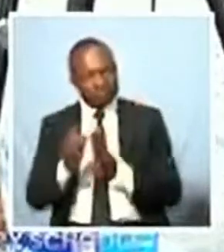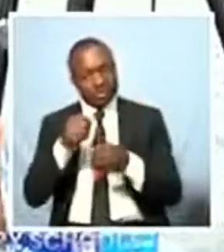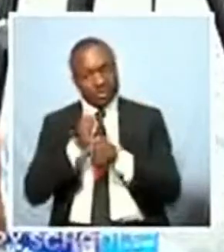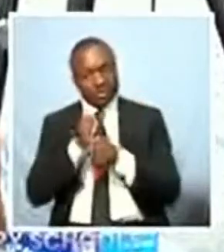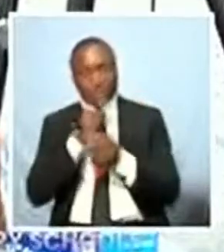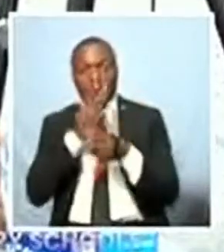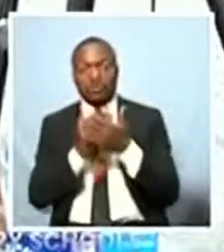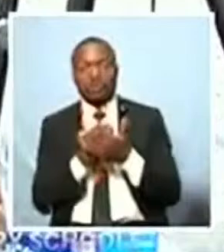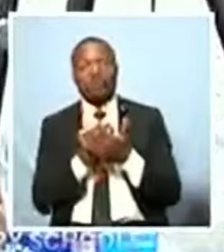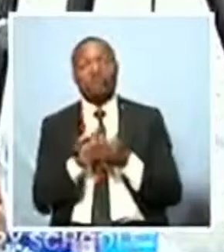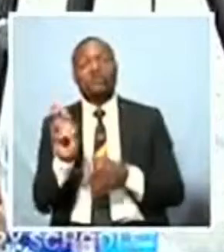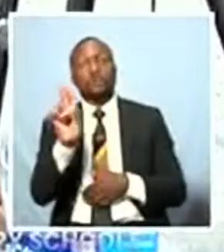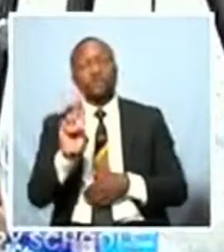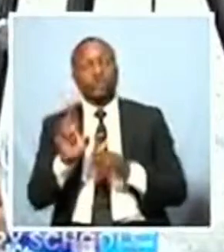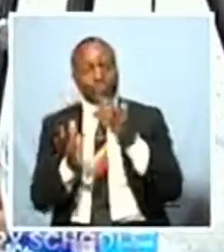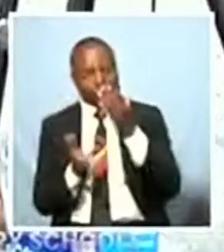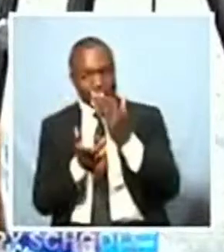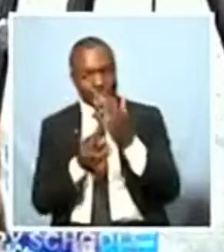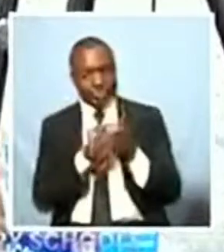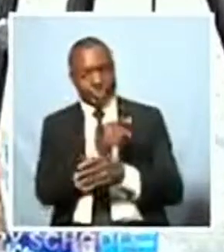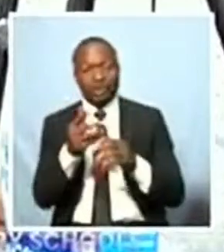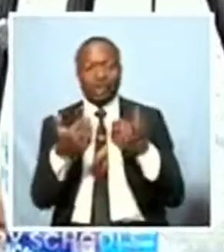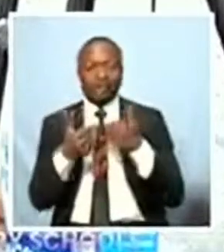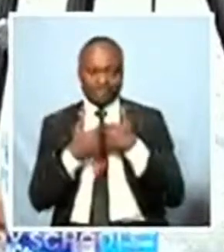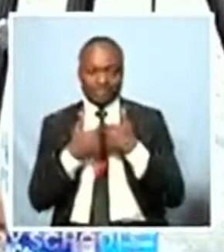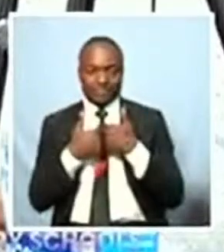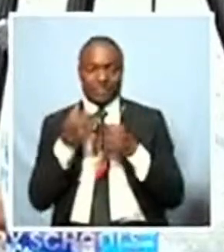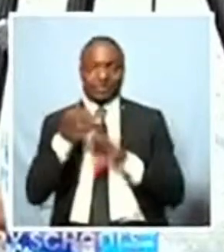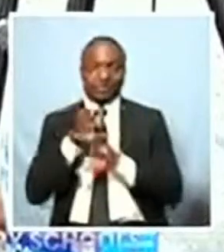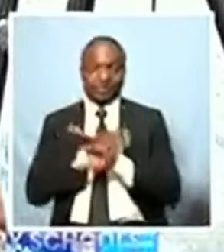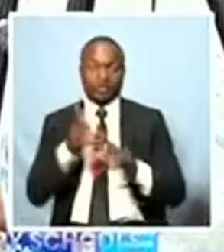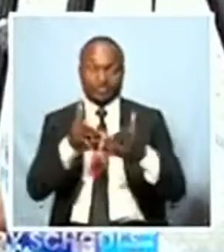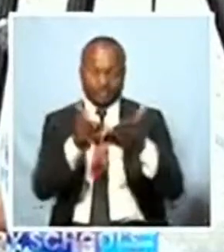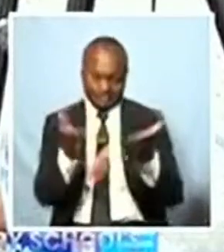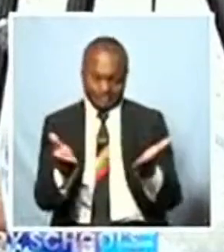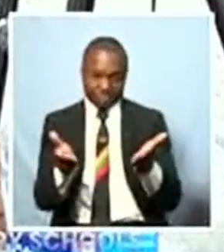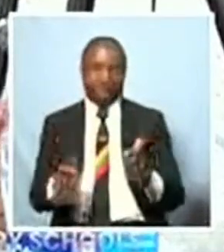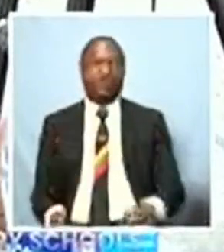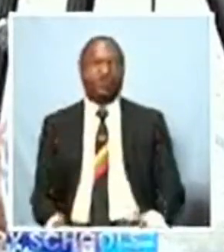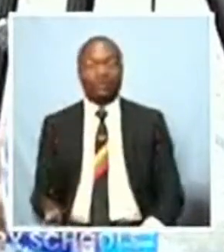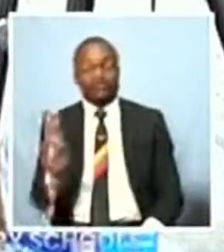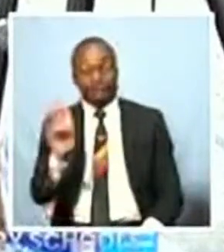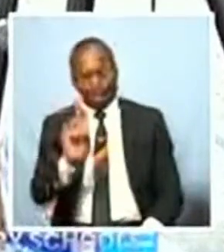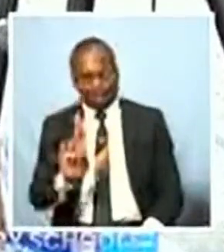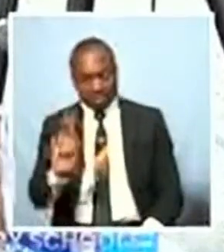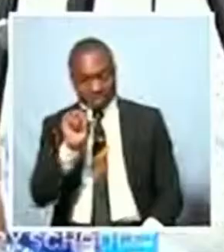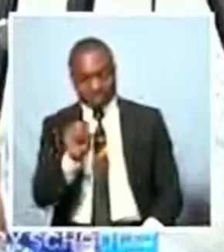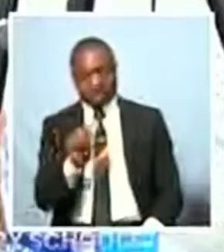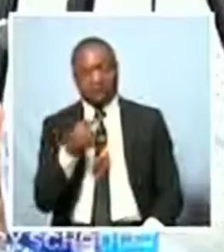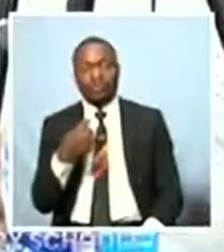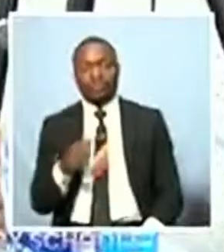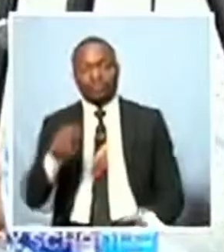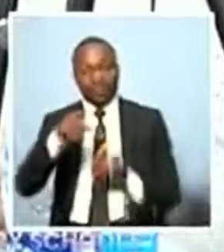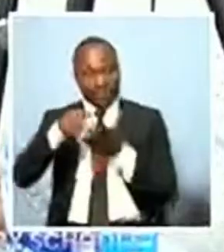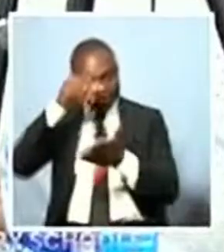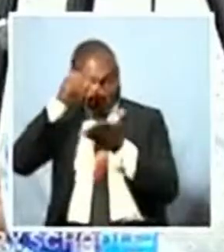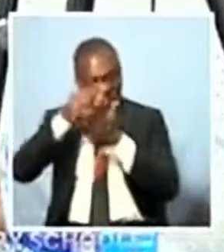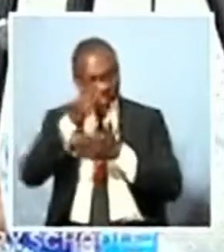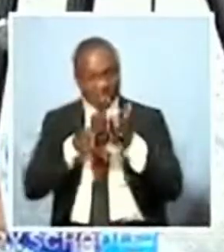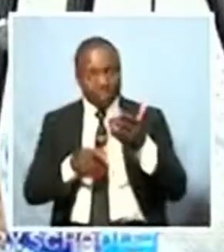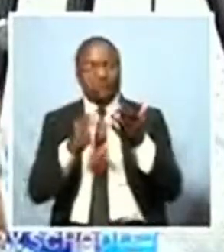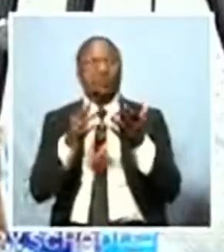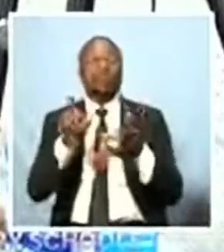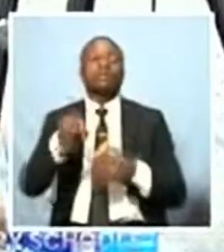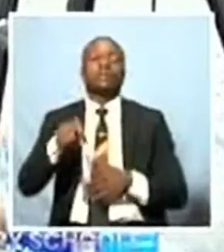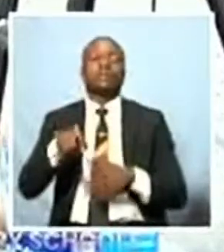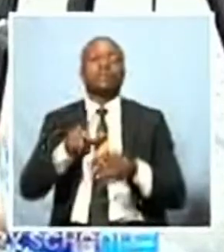good use of the technology that they have available before them, and then use that to learn what they need to learn and